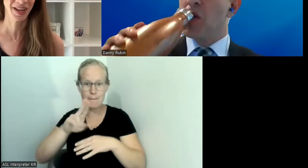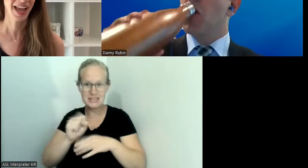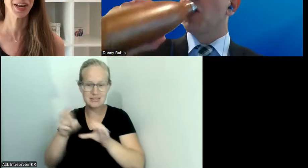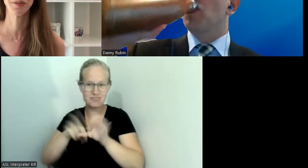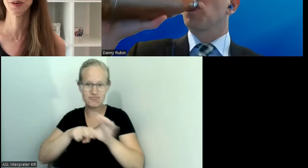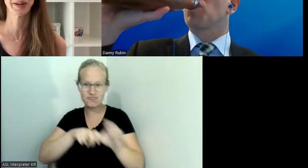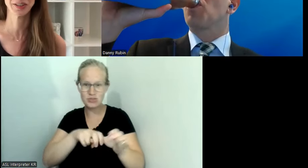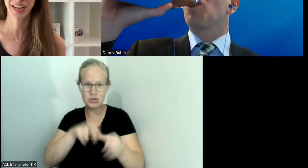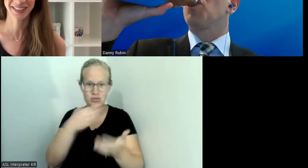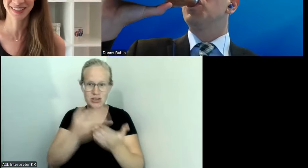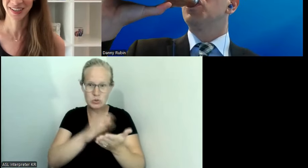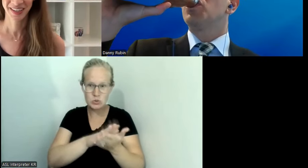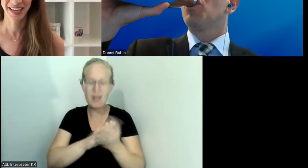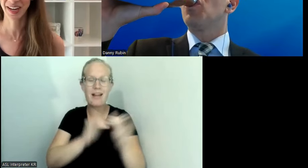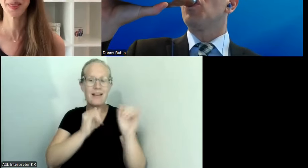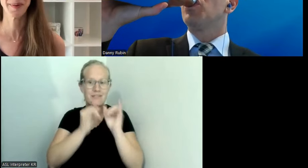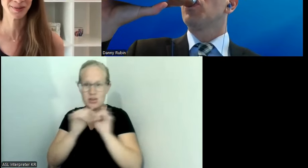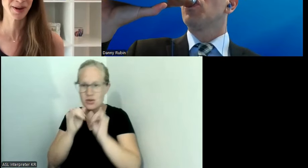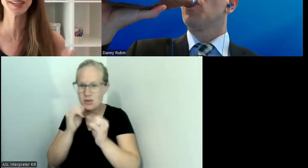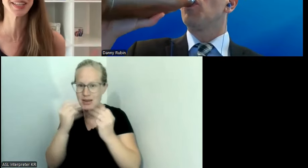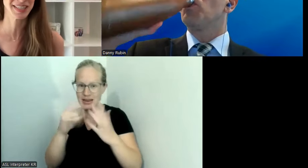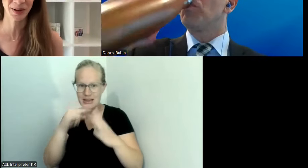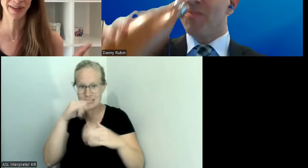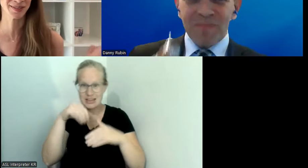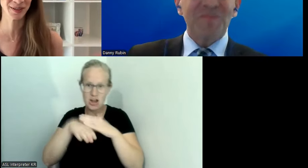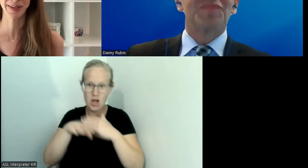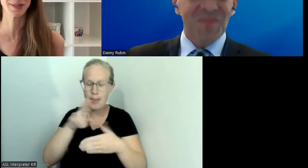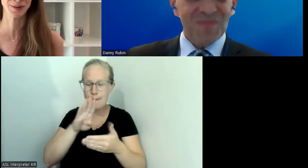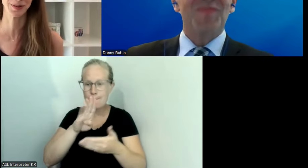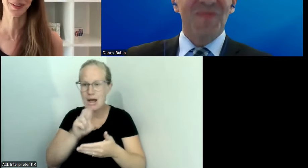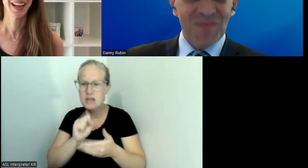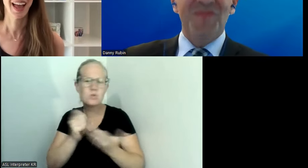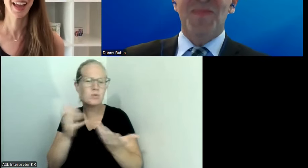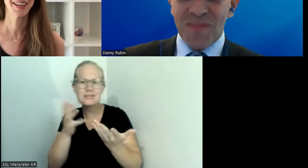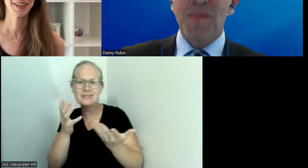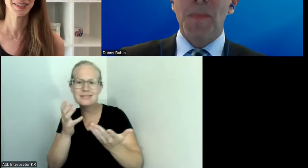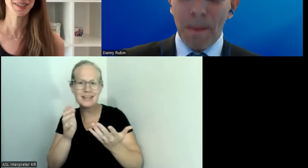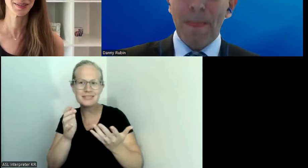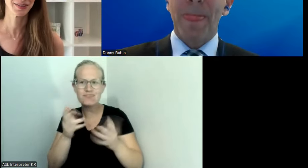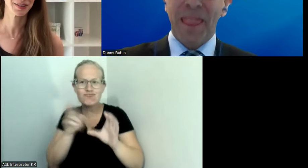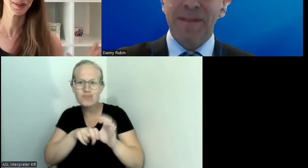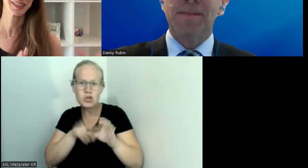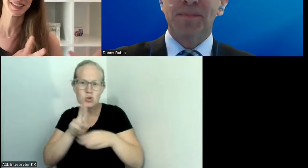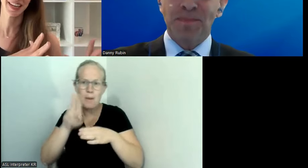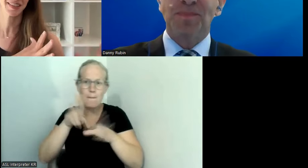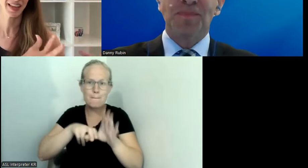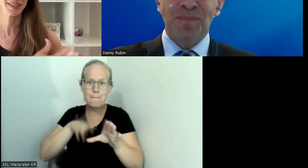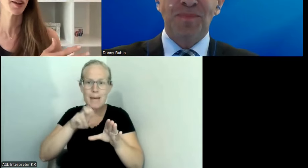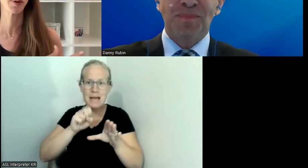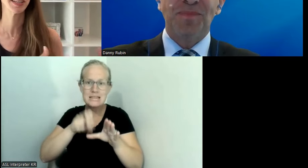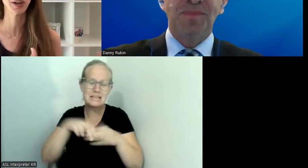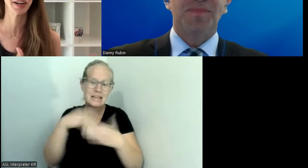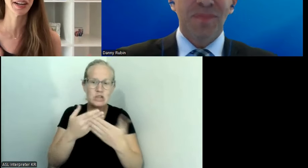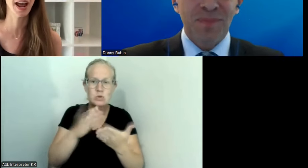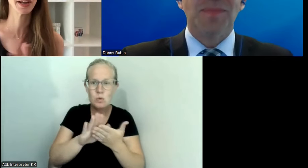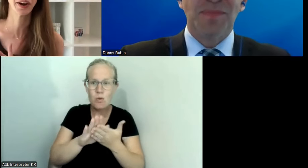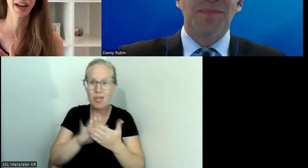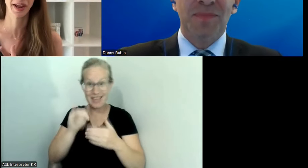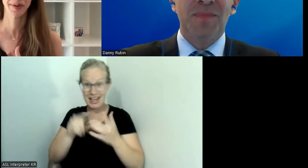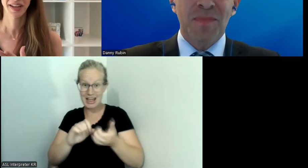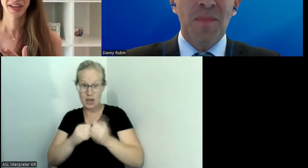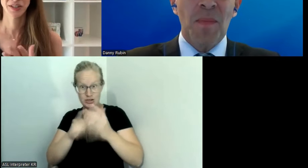school. And I interviewed a bunch of kids getting on the bus. What does it like to take a bus to the bus to school? And just, so seeing that's kind of where I started